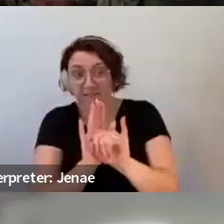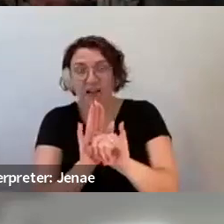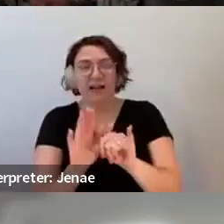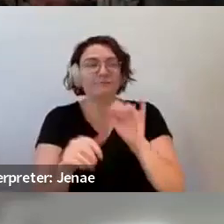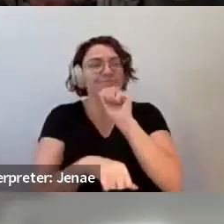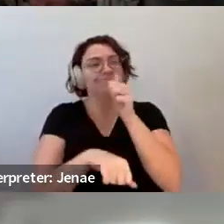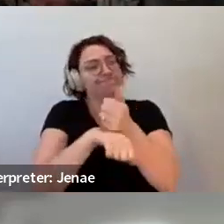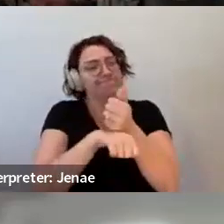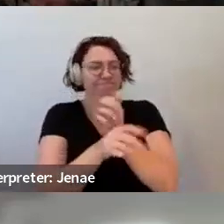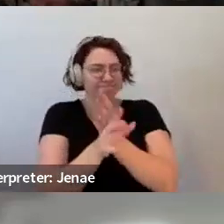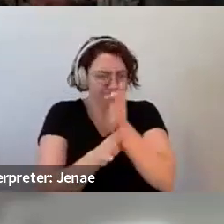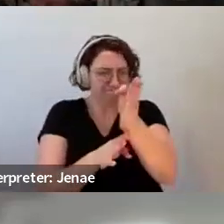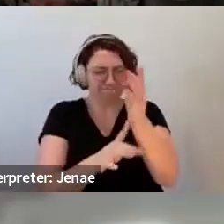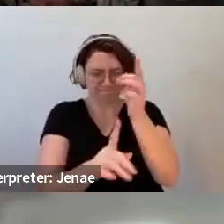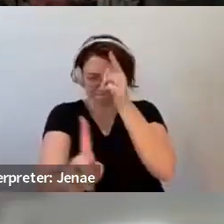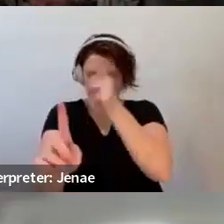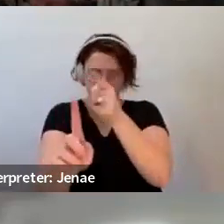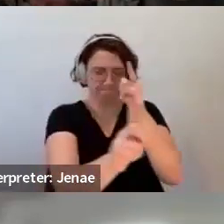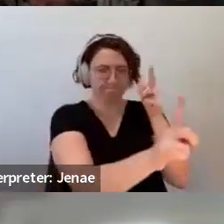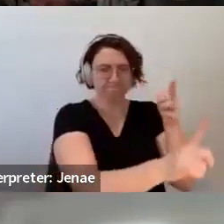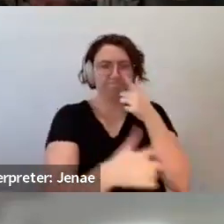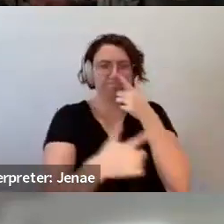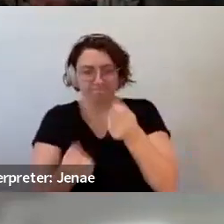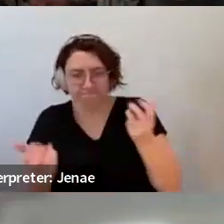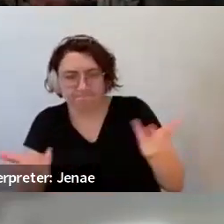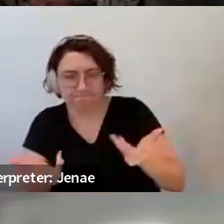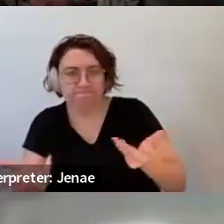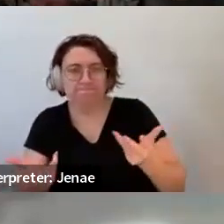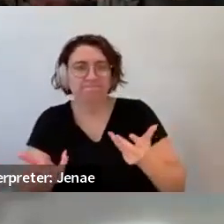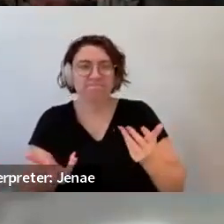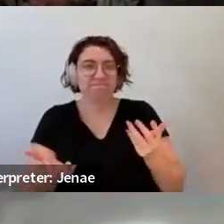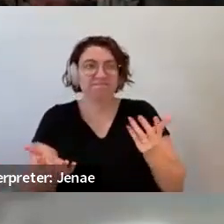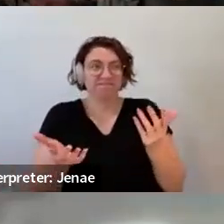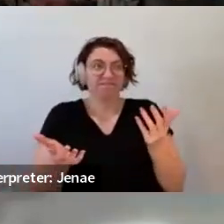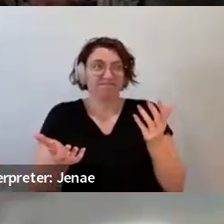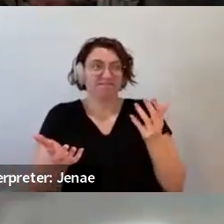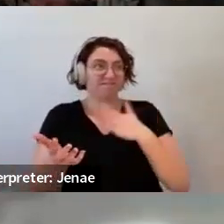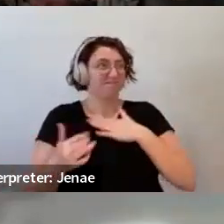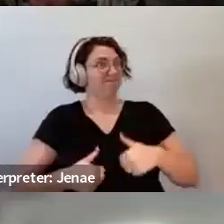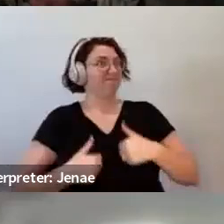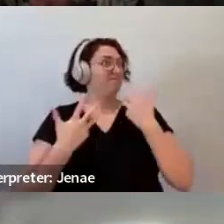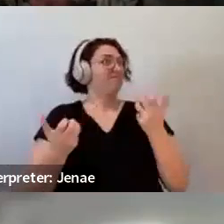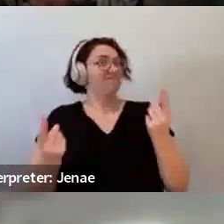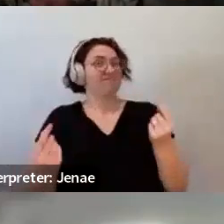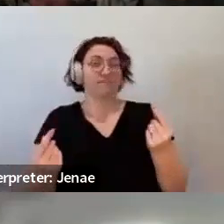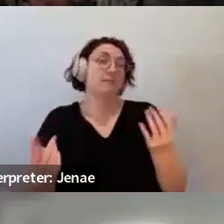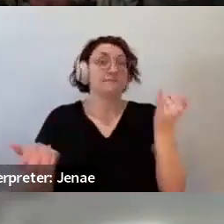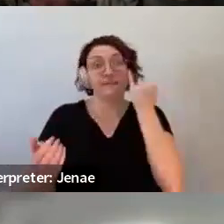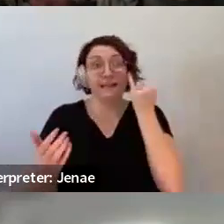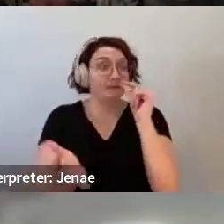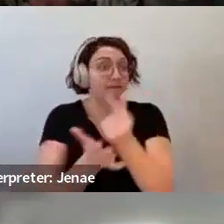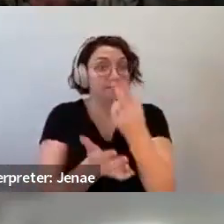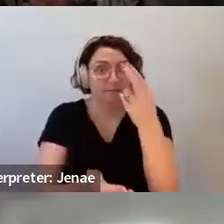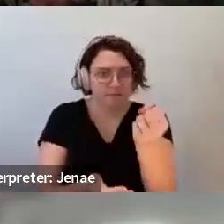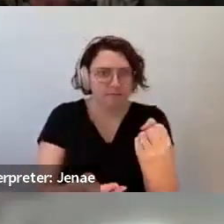of what their goals are, what their interests are, what they want to do with their life. Like if they are exiting high school, what do they wish